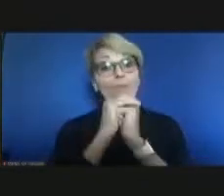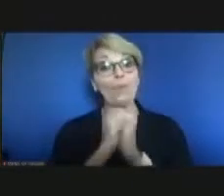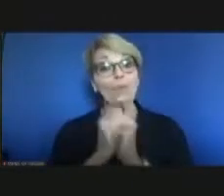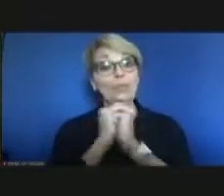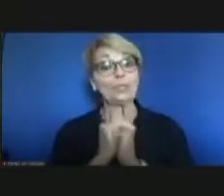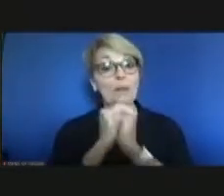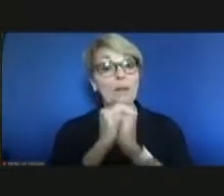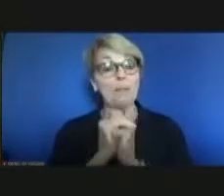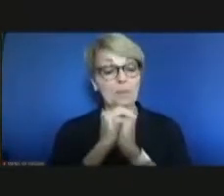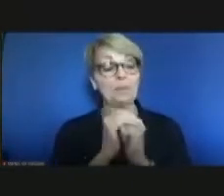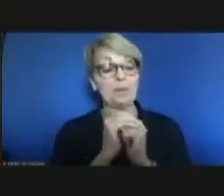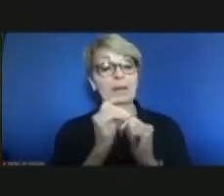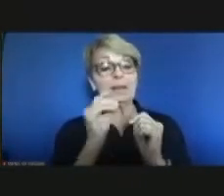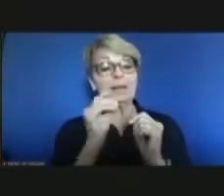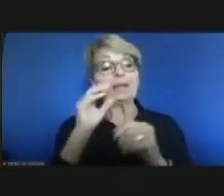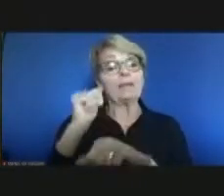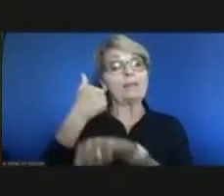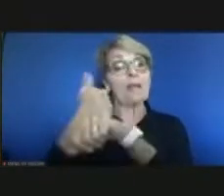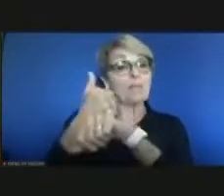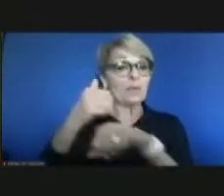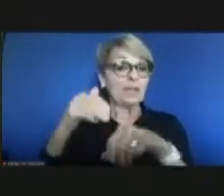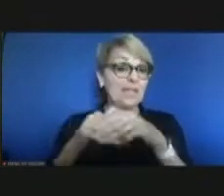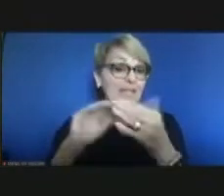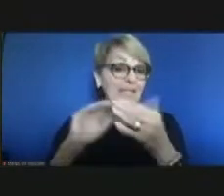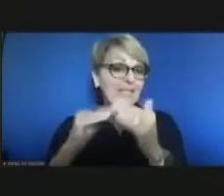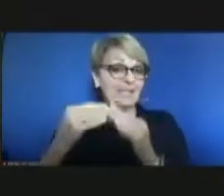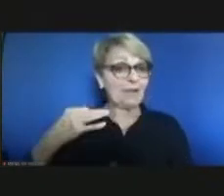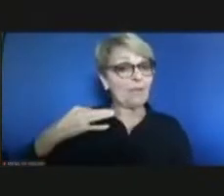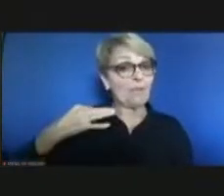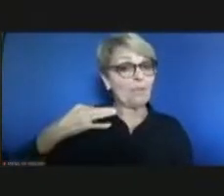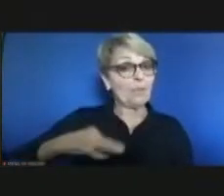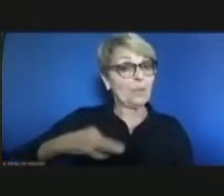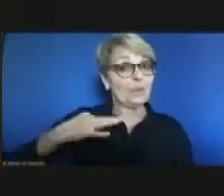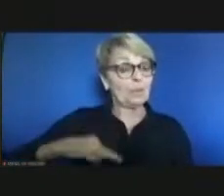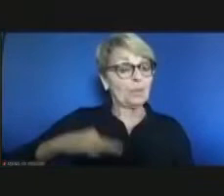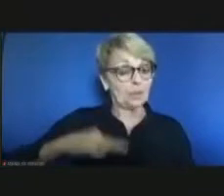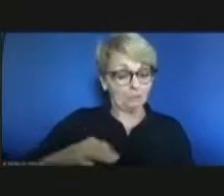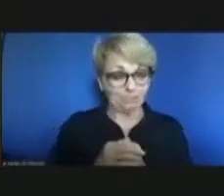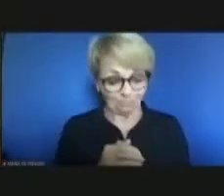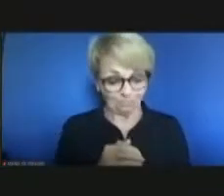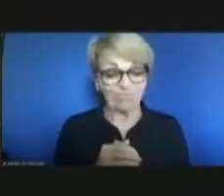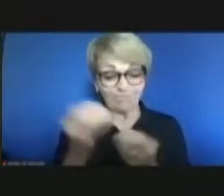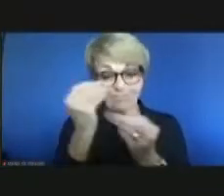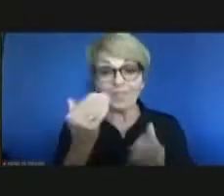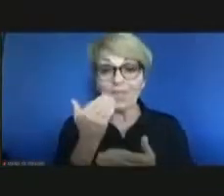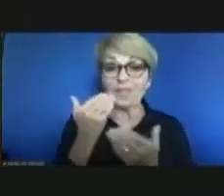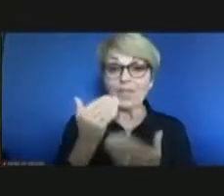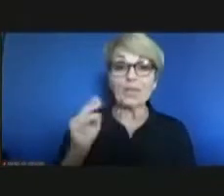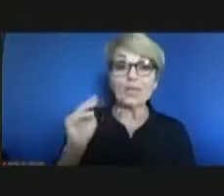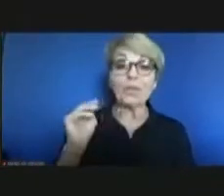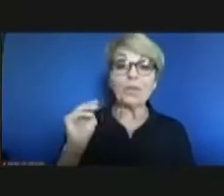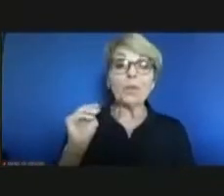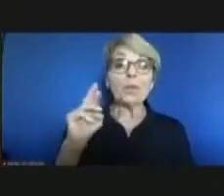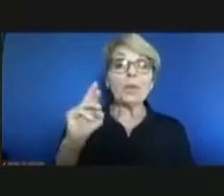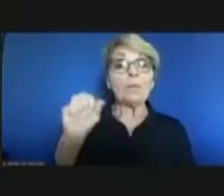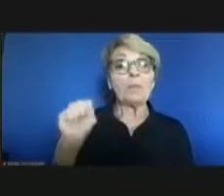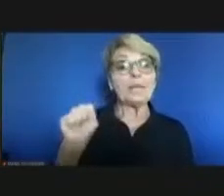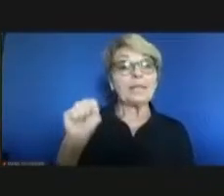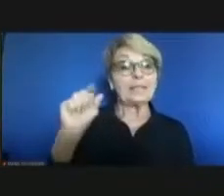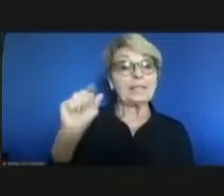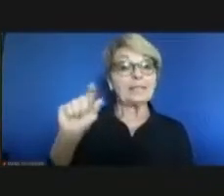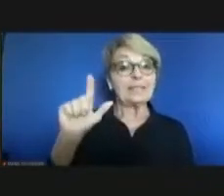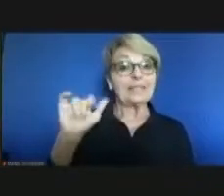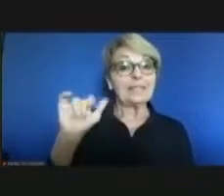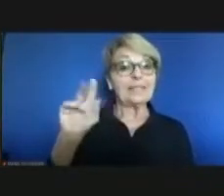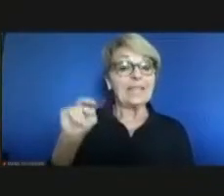the city of Pittsburgh. I will say that as thank you, Ms. Quinn, for everything that you conveyed about